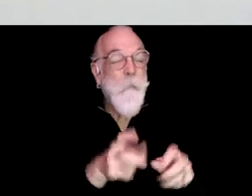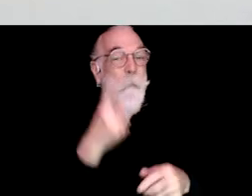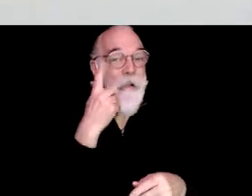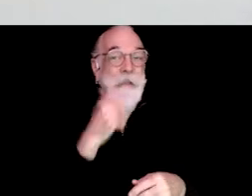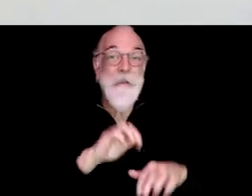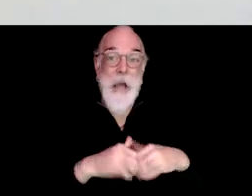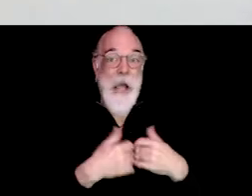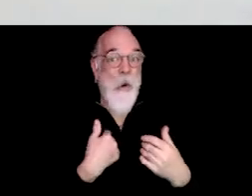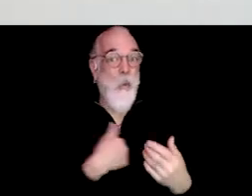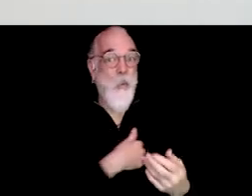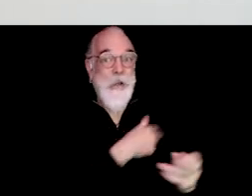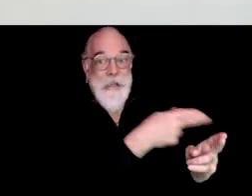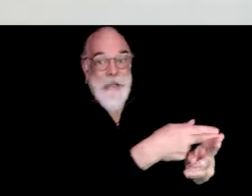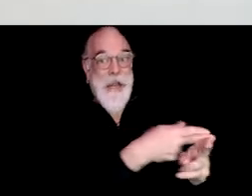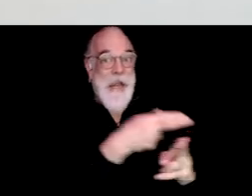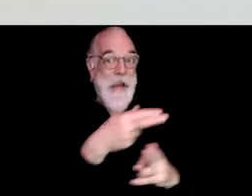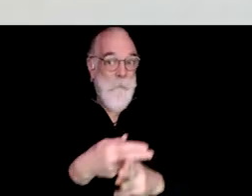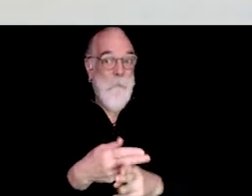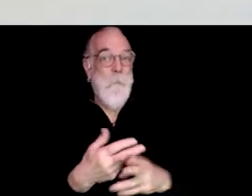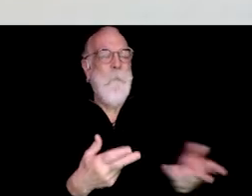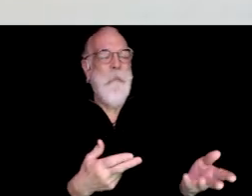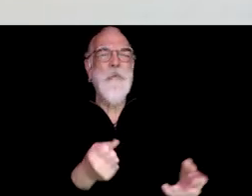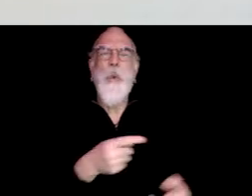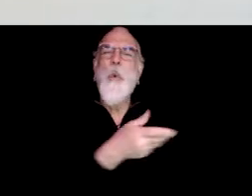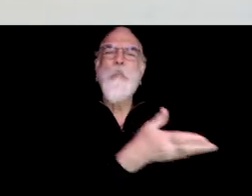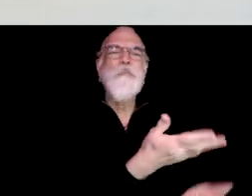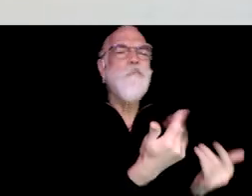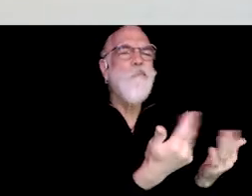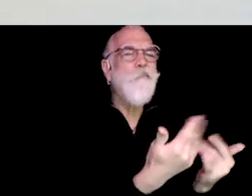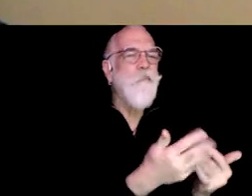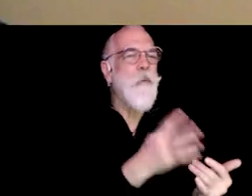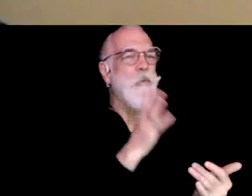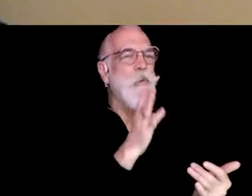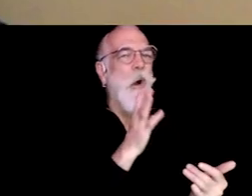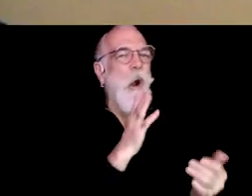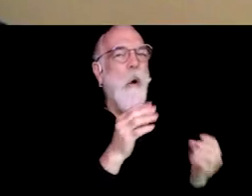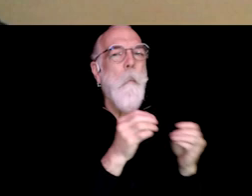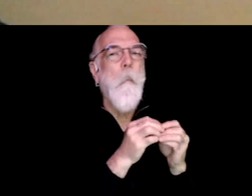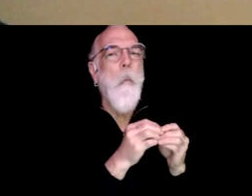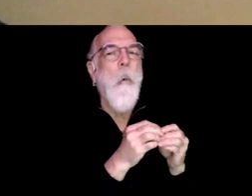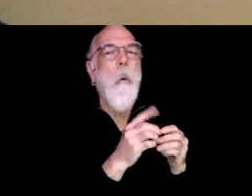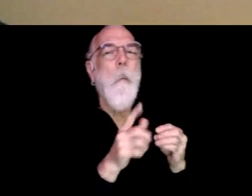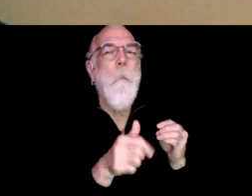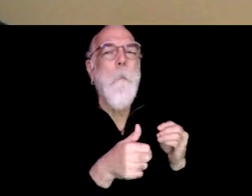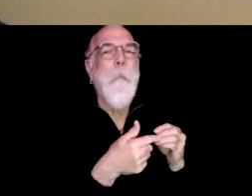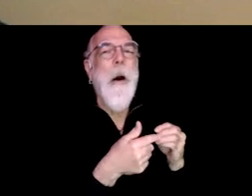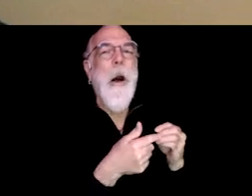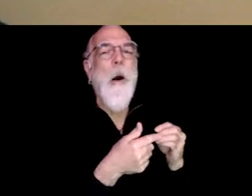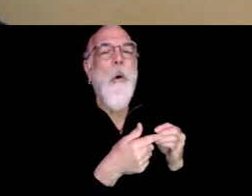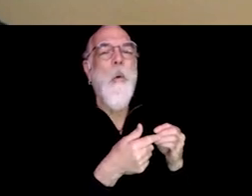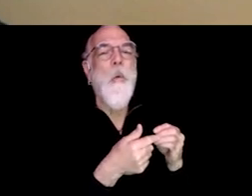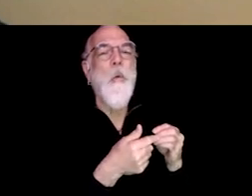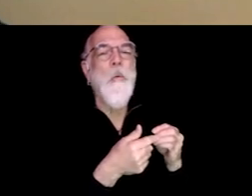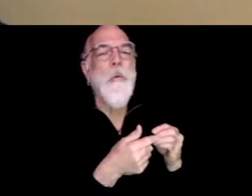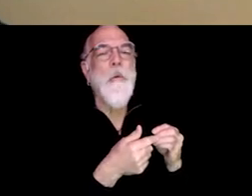way. Will you talk a little bit about the songs and the dances and